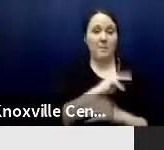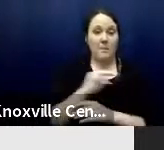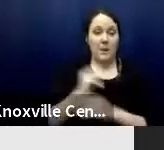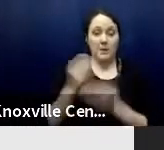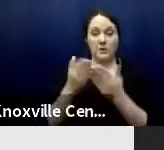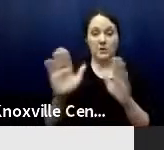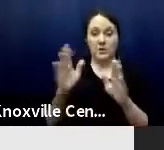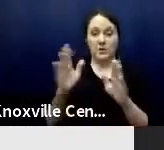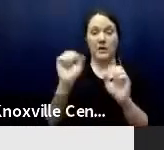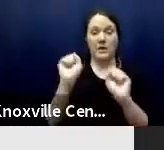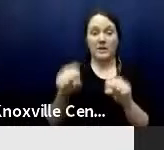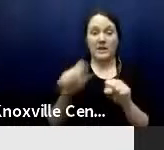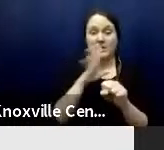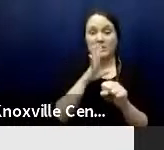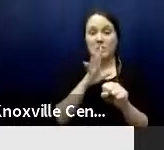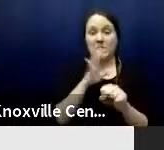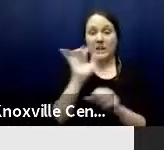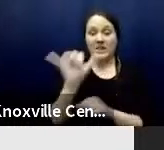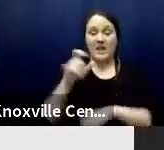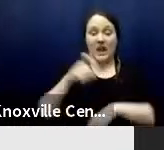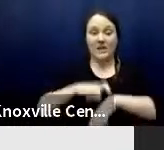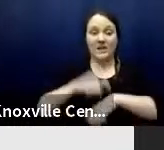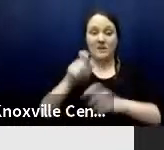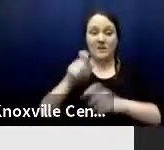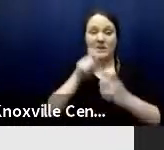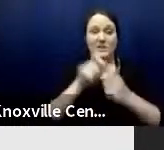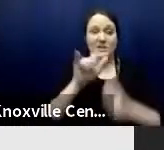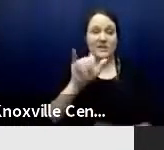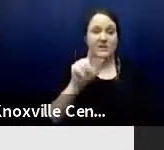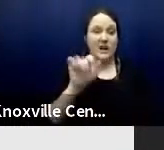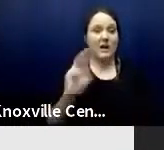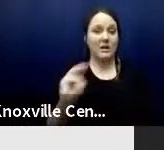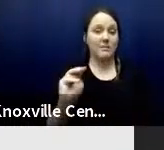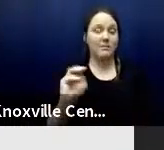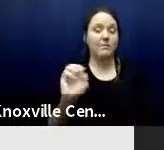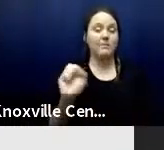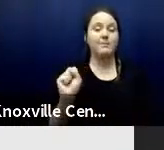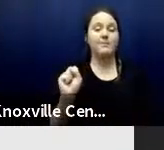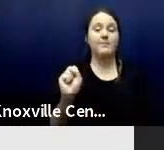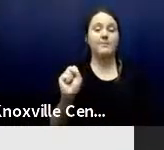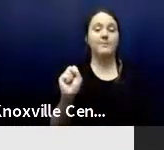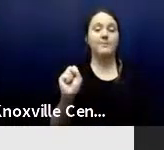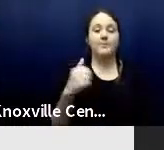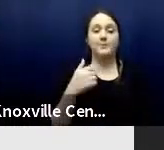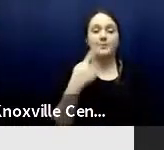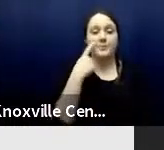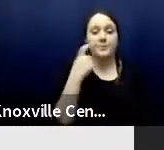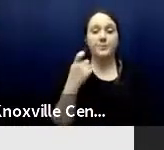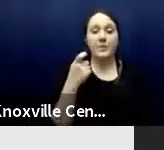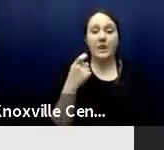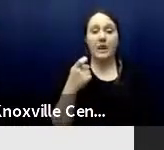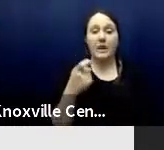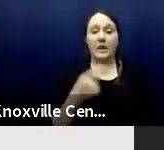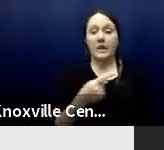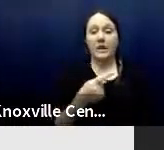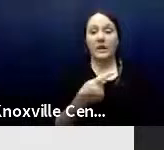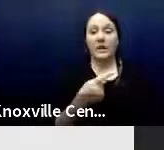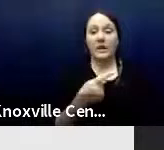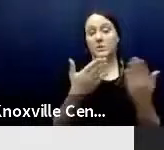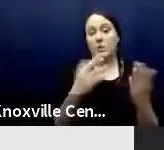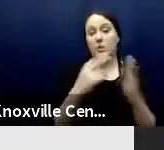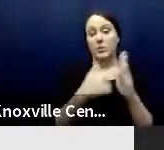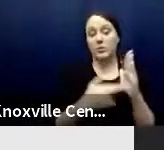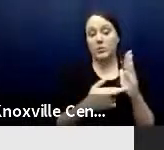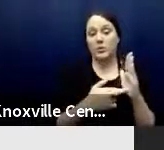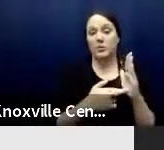that time to that agenda item. And since these proposed